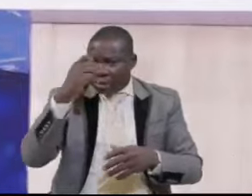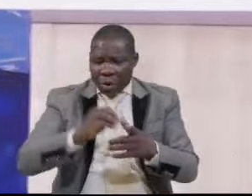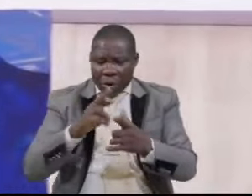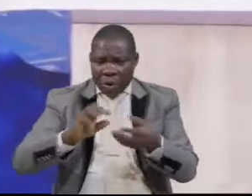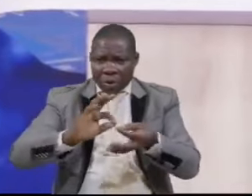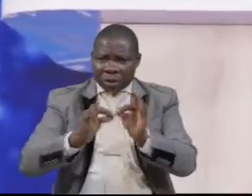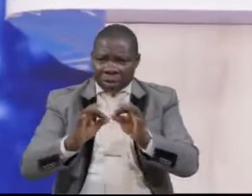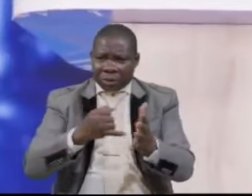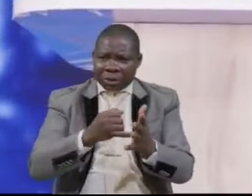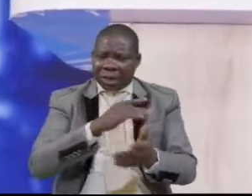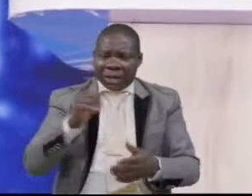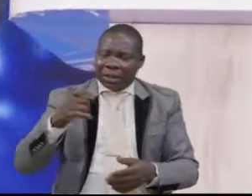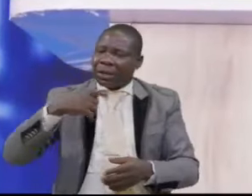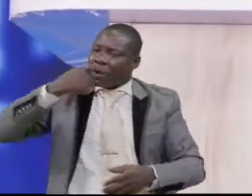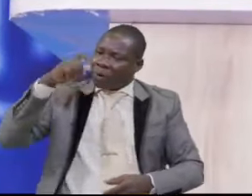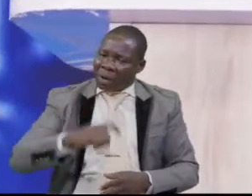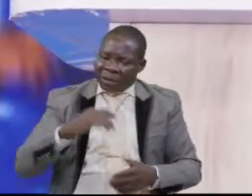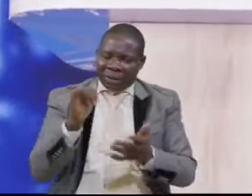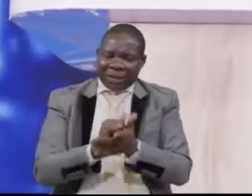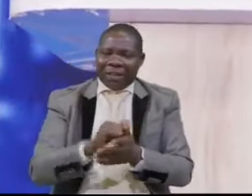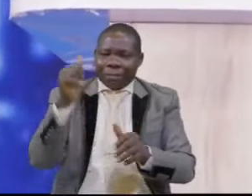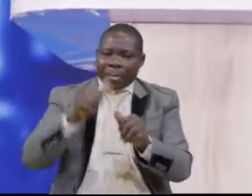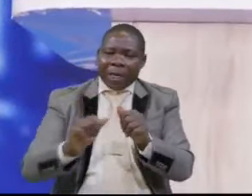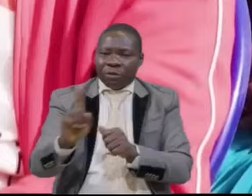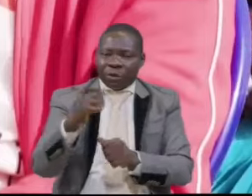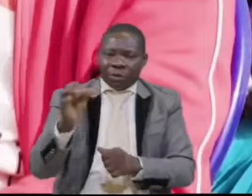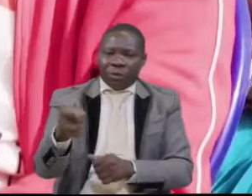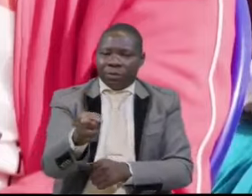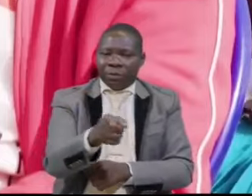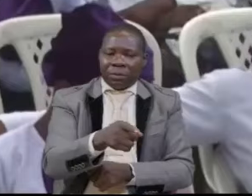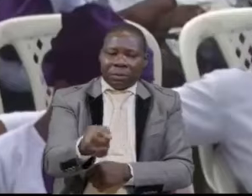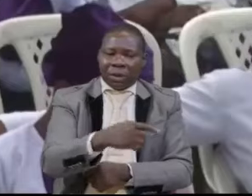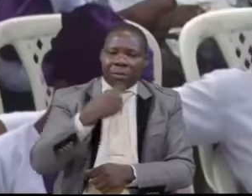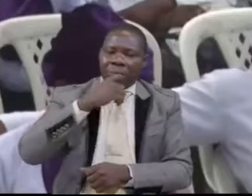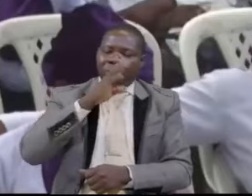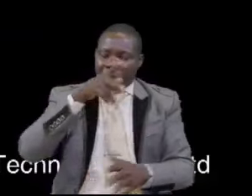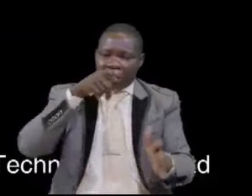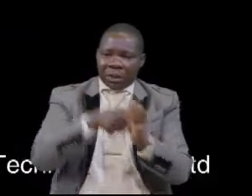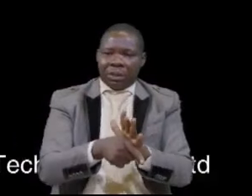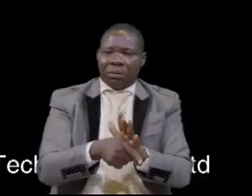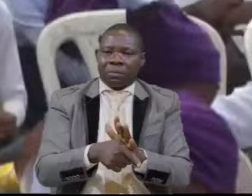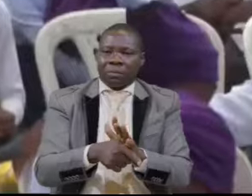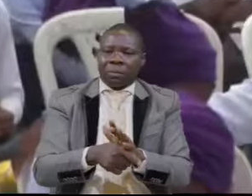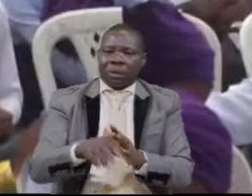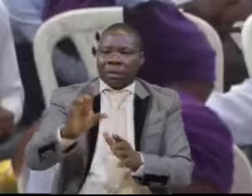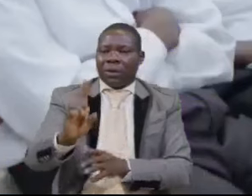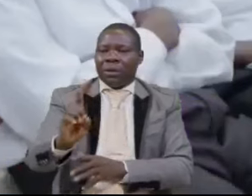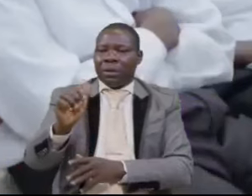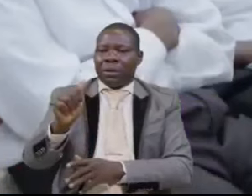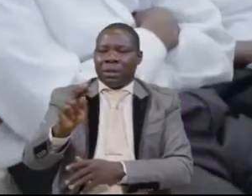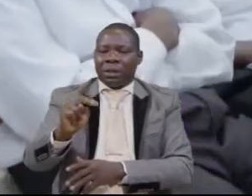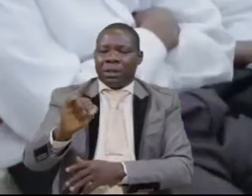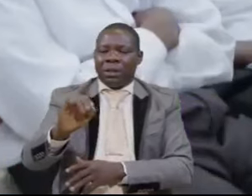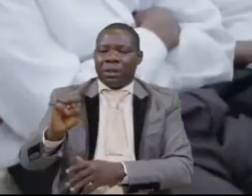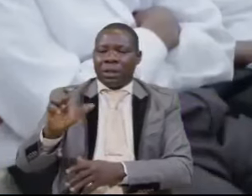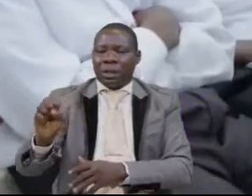decree that every one of them should be killed, Daniel, Shadrach, Meshach, and Abednego included. Come